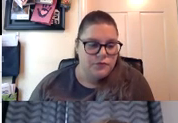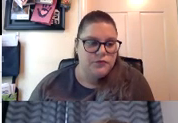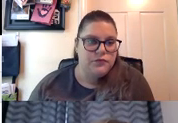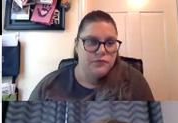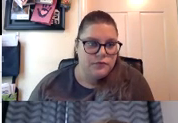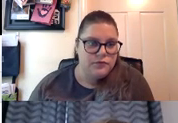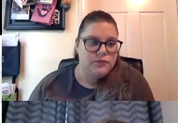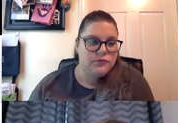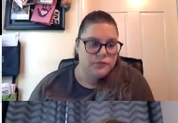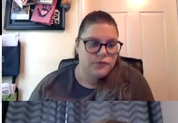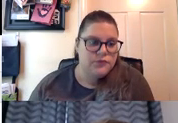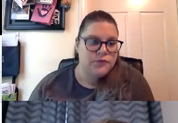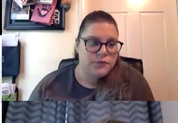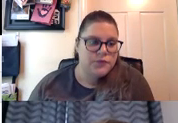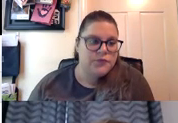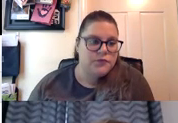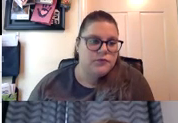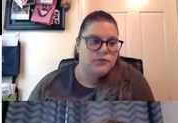off a reading order.